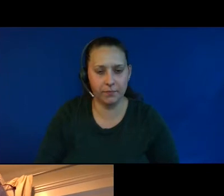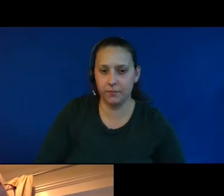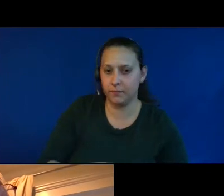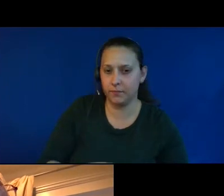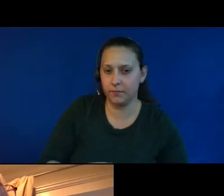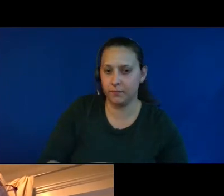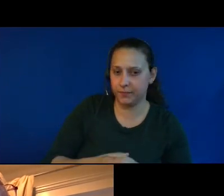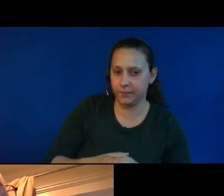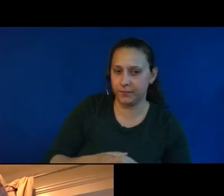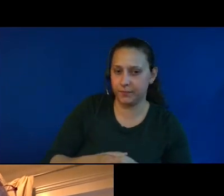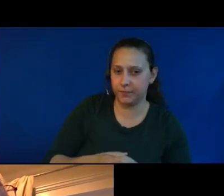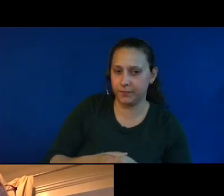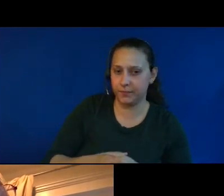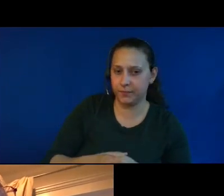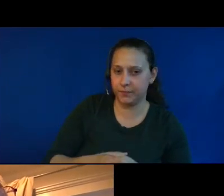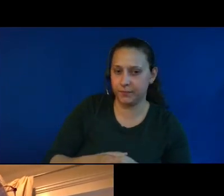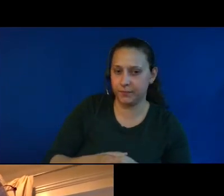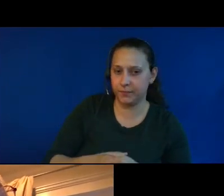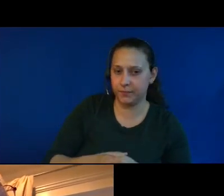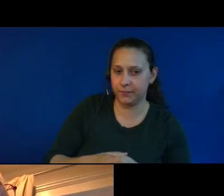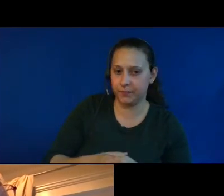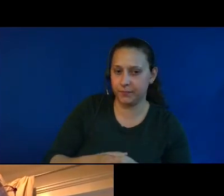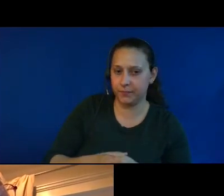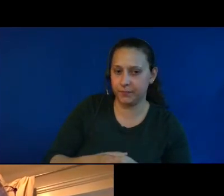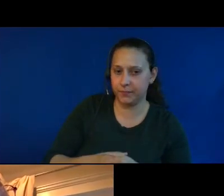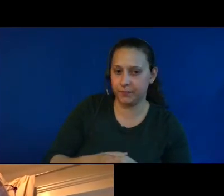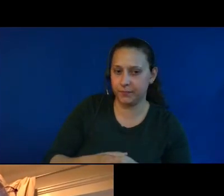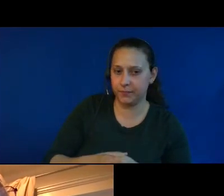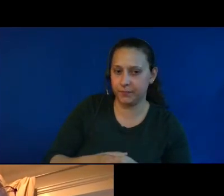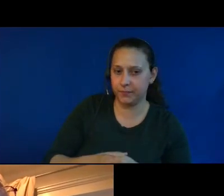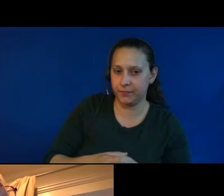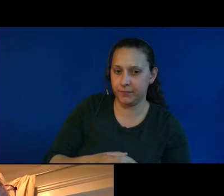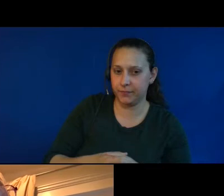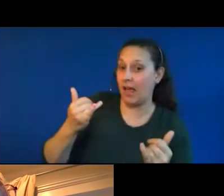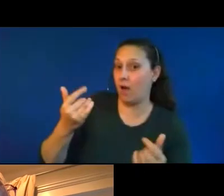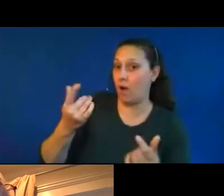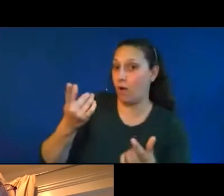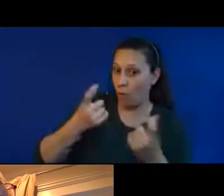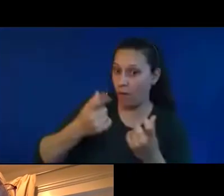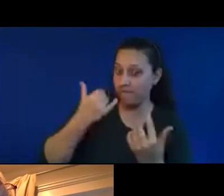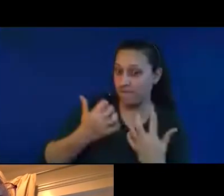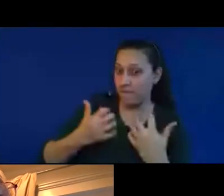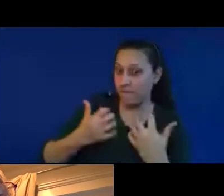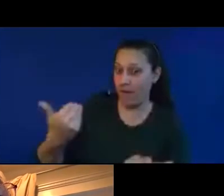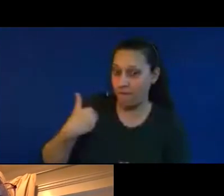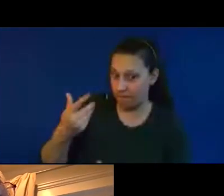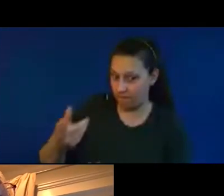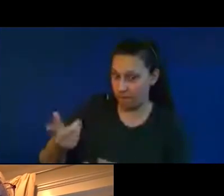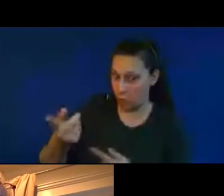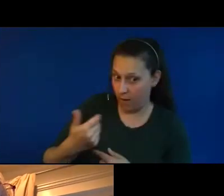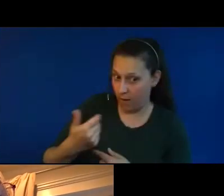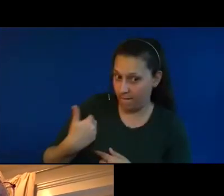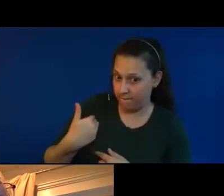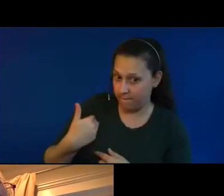Ryan just pitched and he's opening the floor to questions from the audience. Did you have a question for him, or should we